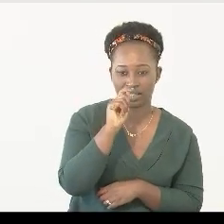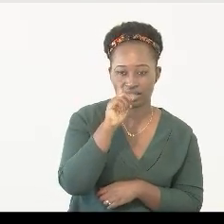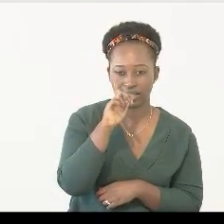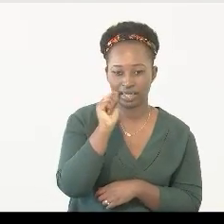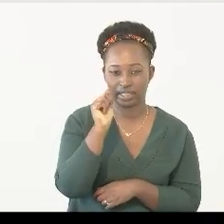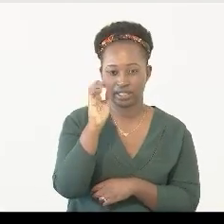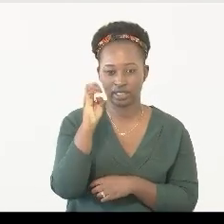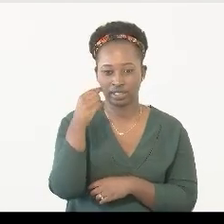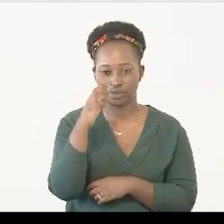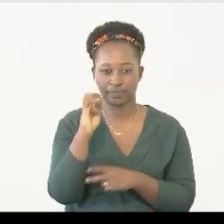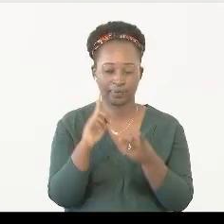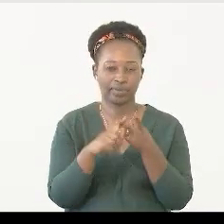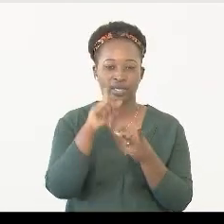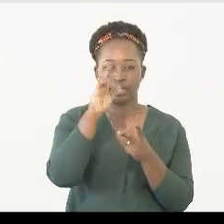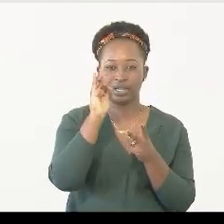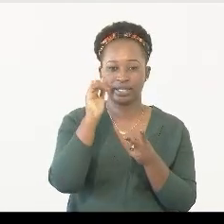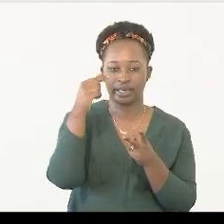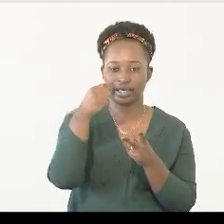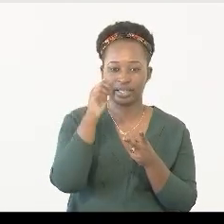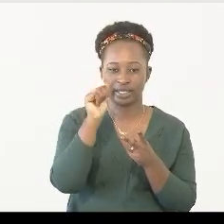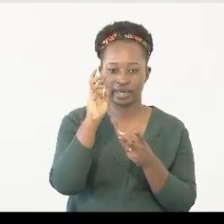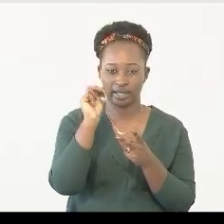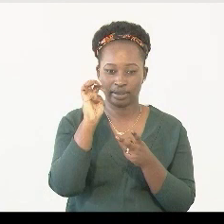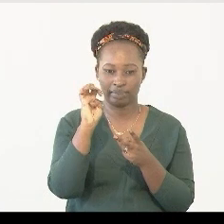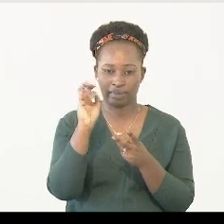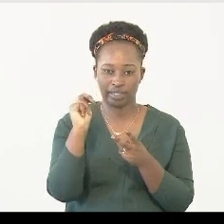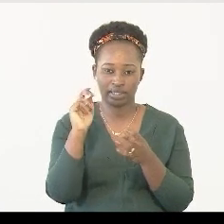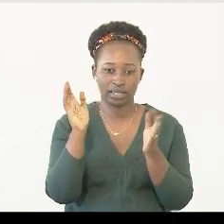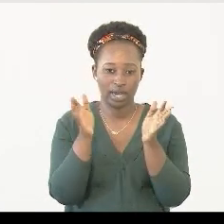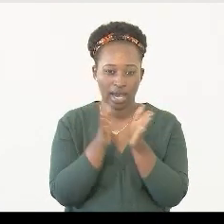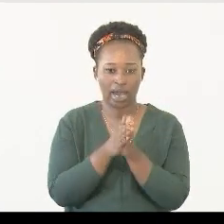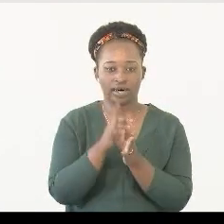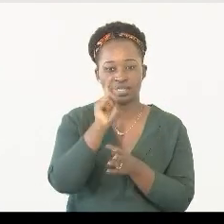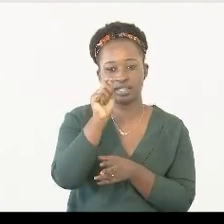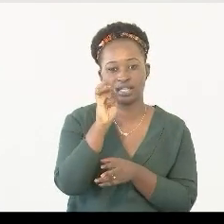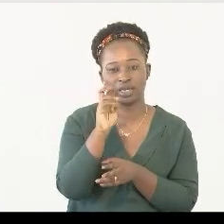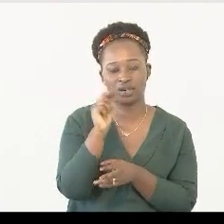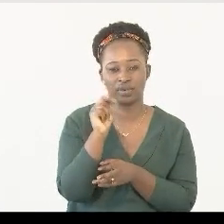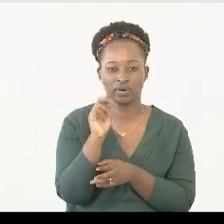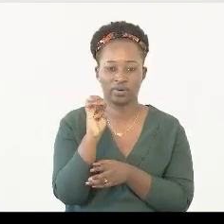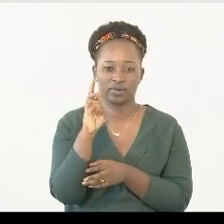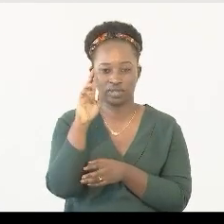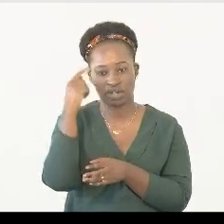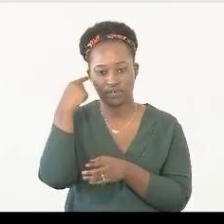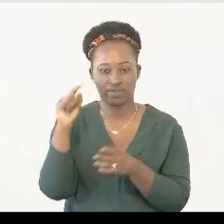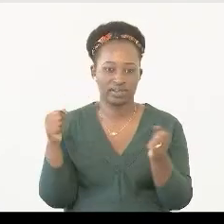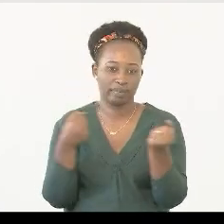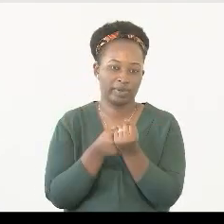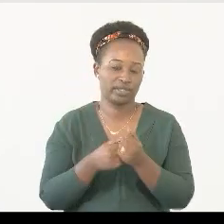and tendons for supporting the body structures. Then,